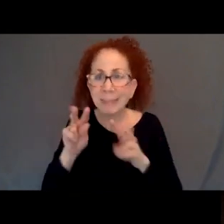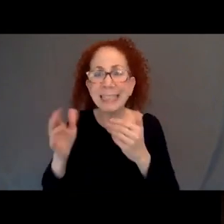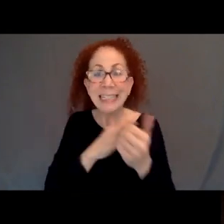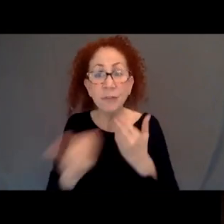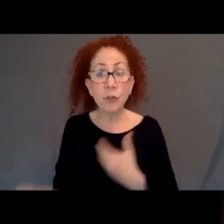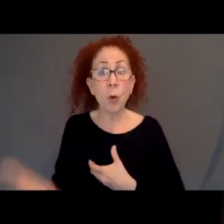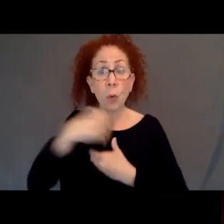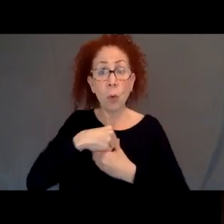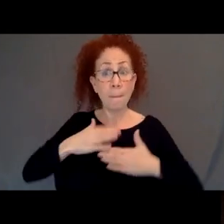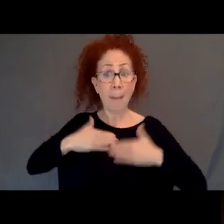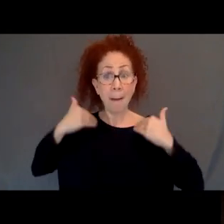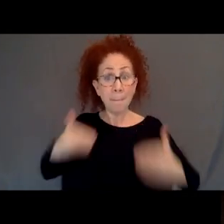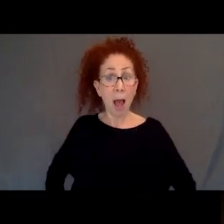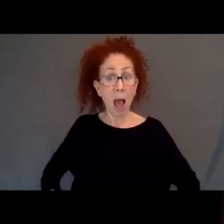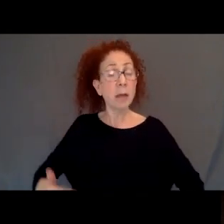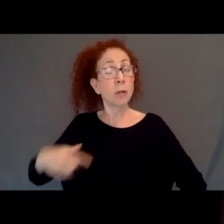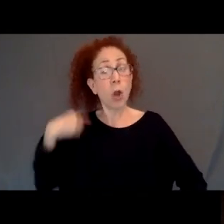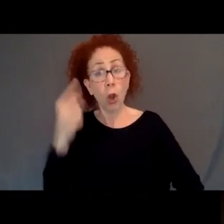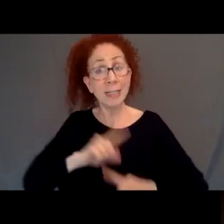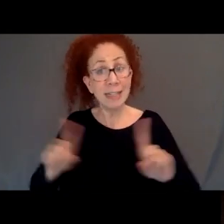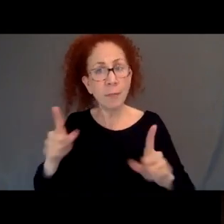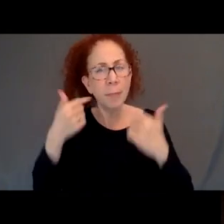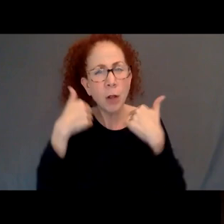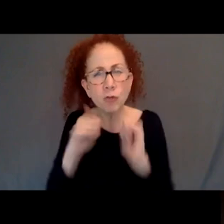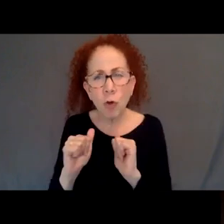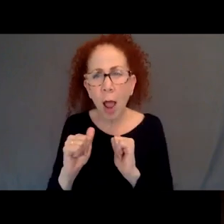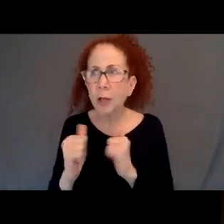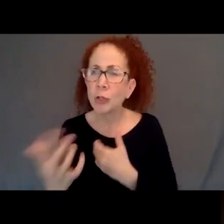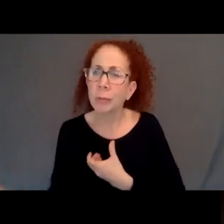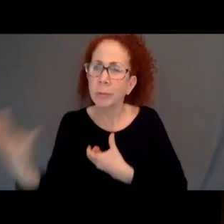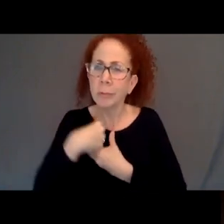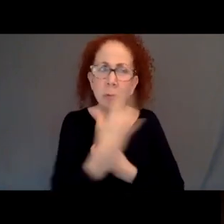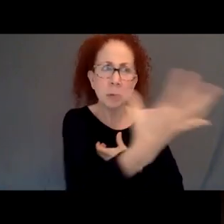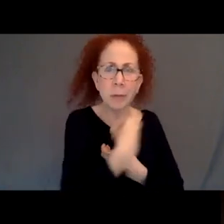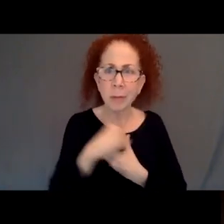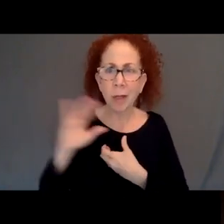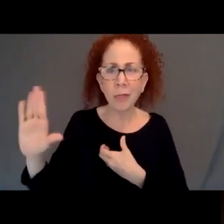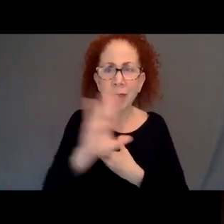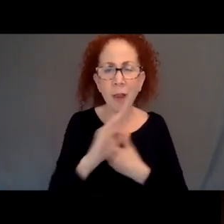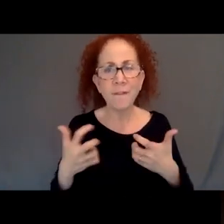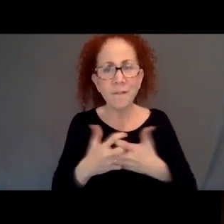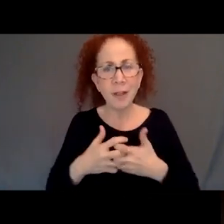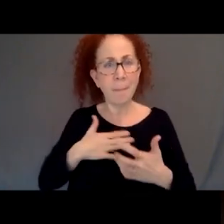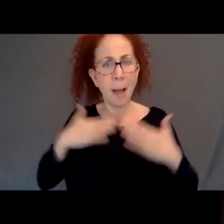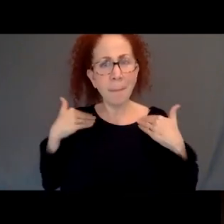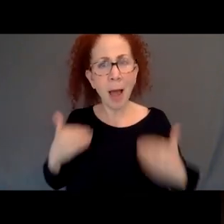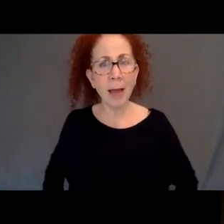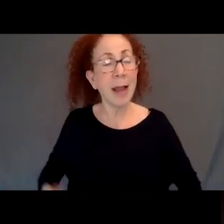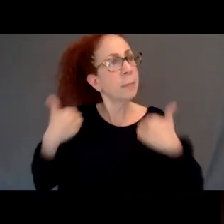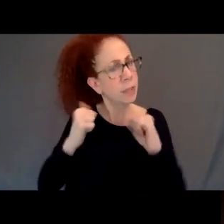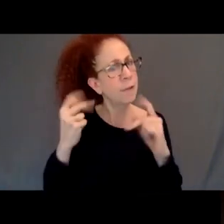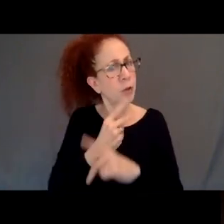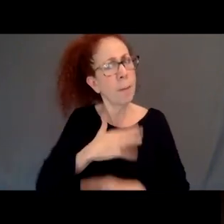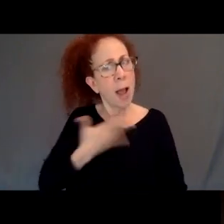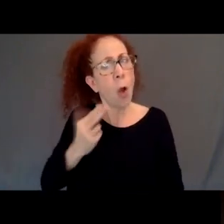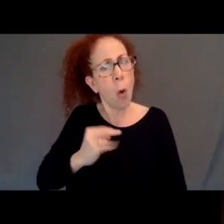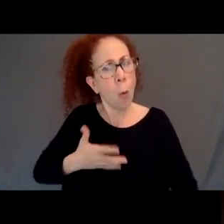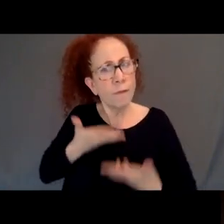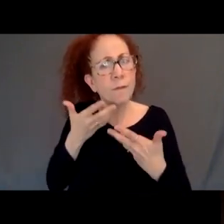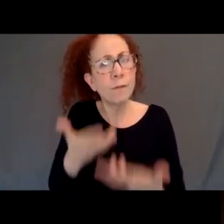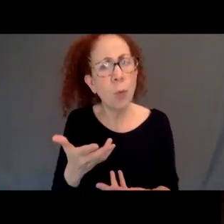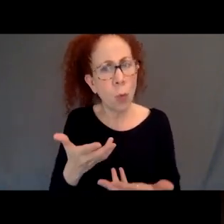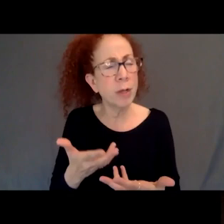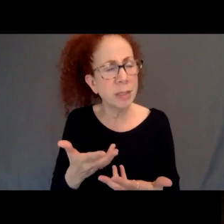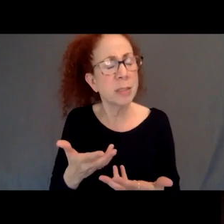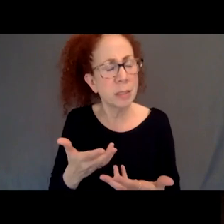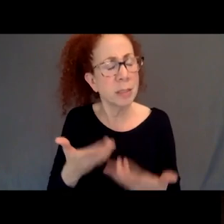my body, I try to my best to embellish what they do and just make it fit for me. So I'm still finding my own voice, but not